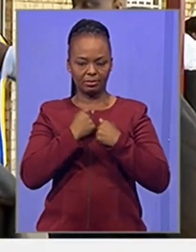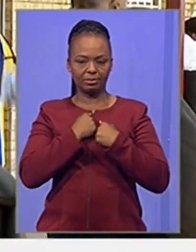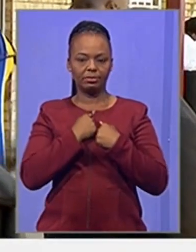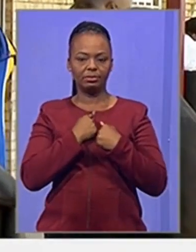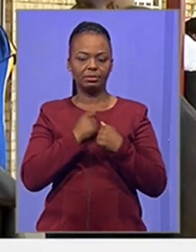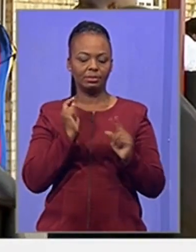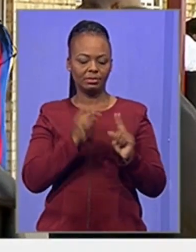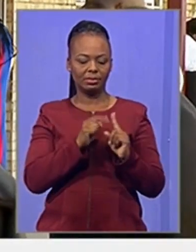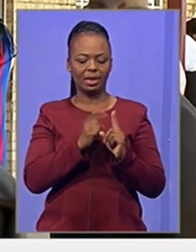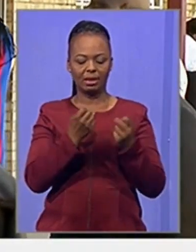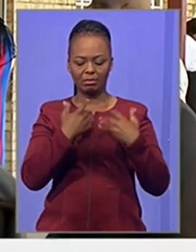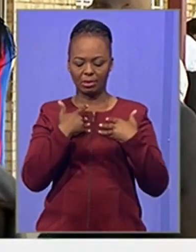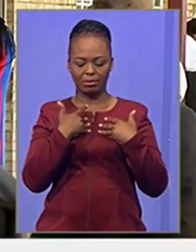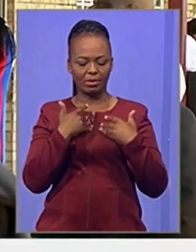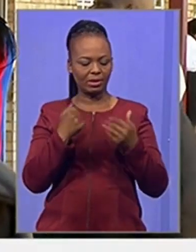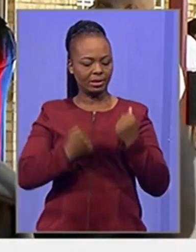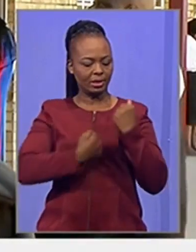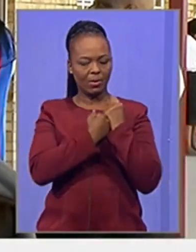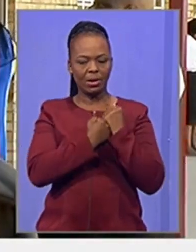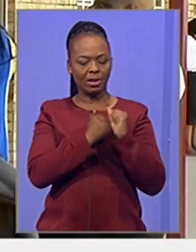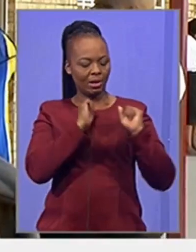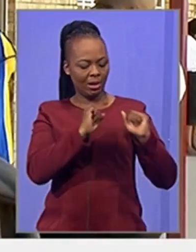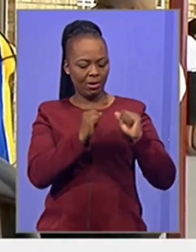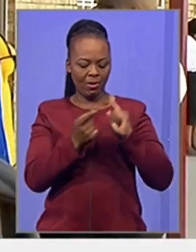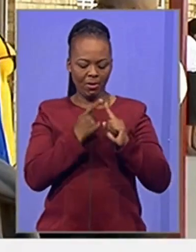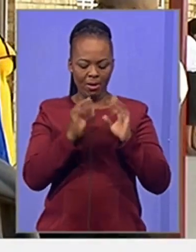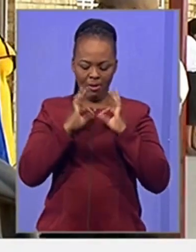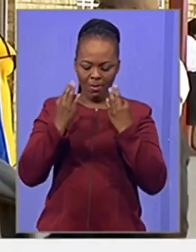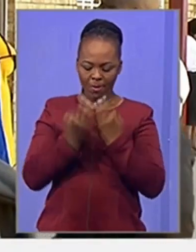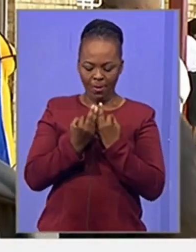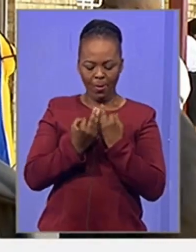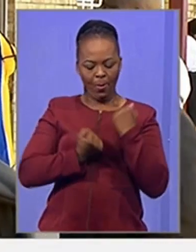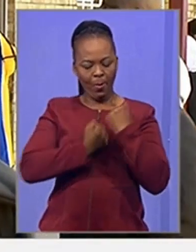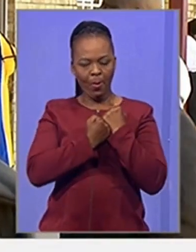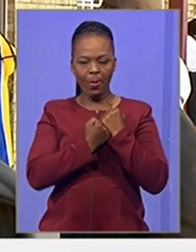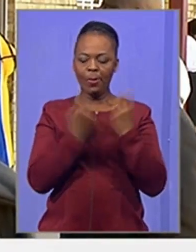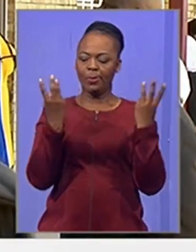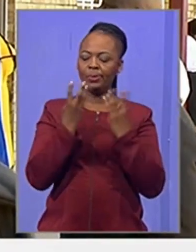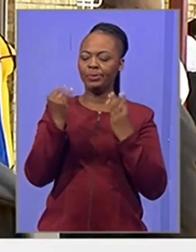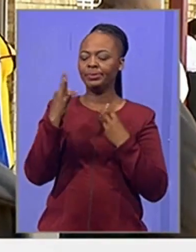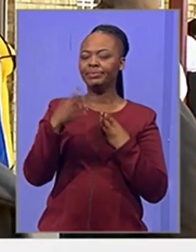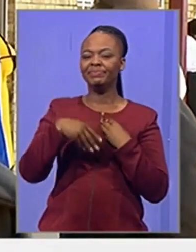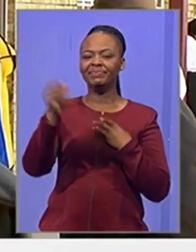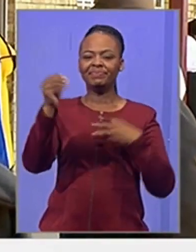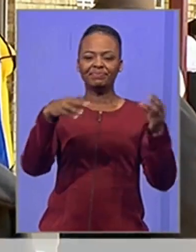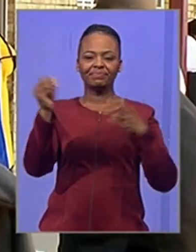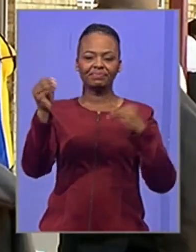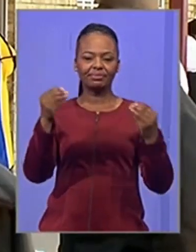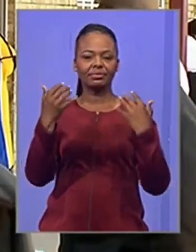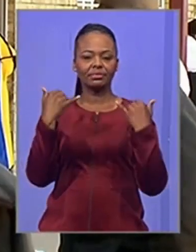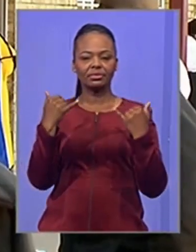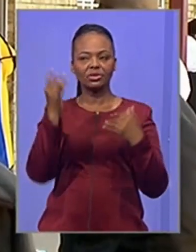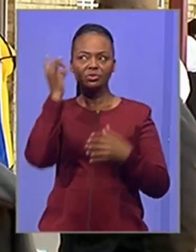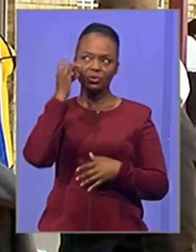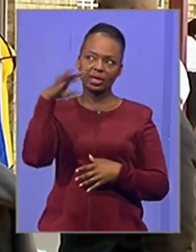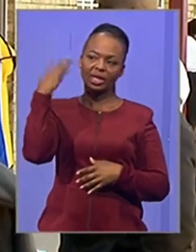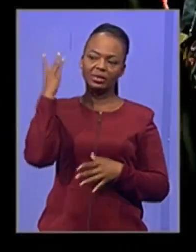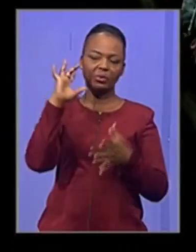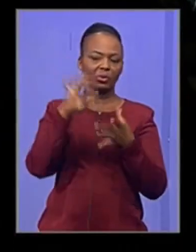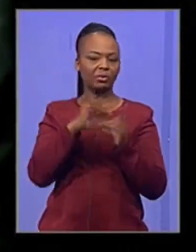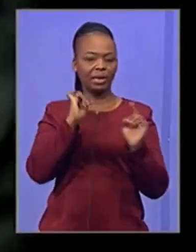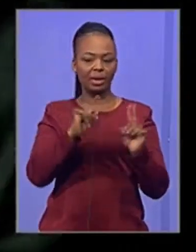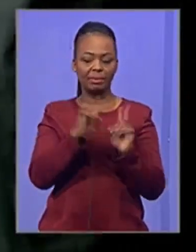yana re etsetsa yona re le lelapa. Dintho tse ileng hore batho ba bangata ha ba tswa ka mosebetsi ba le bala malapa ba le bala morao mo ba tswang